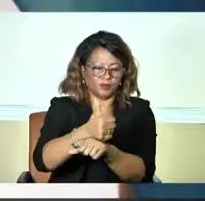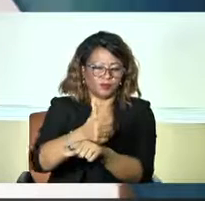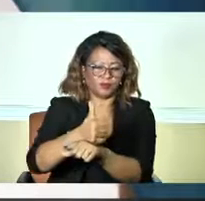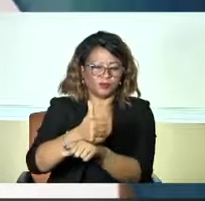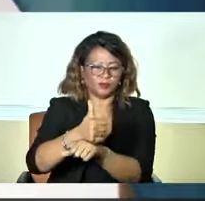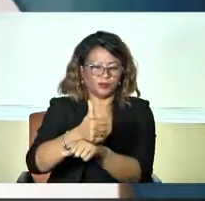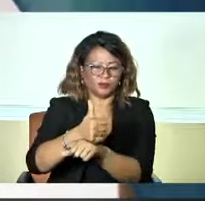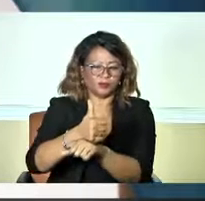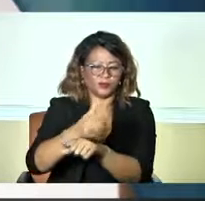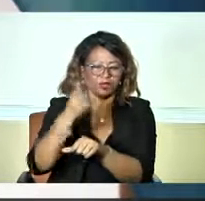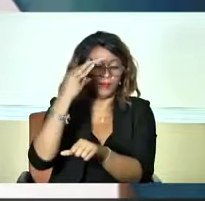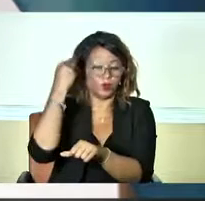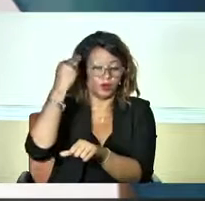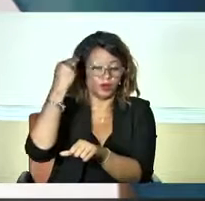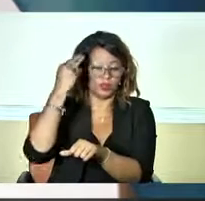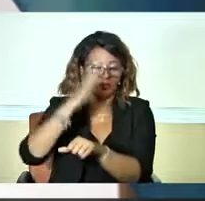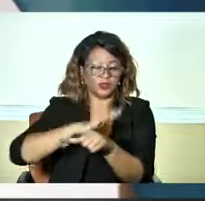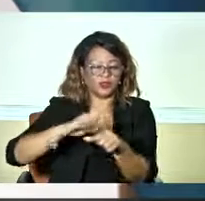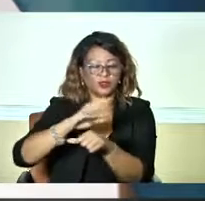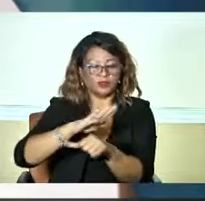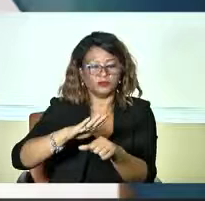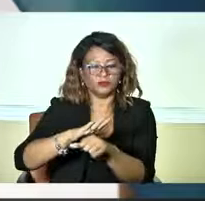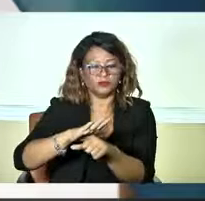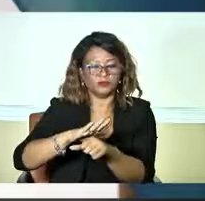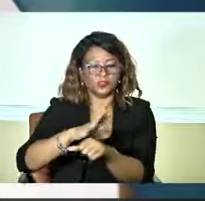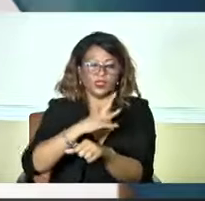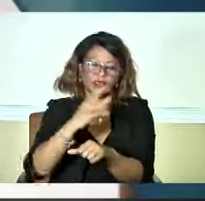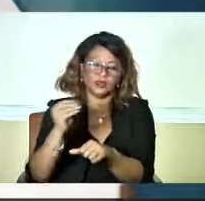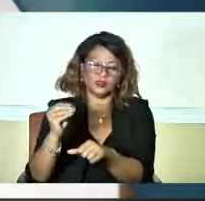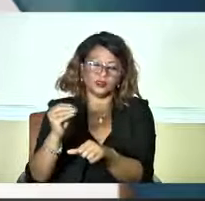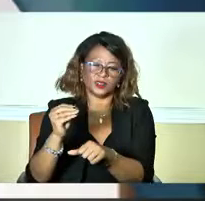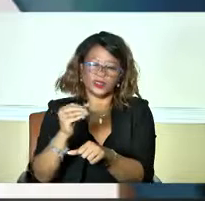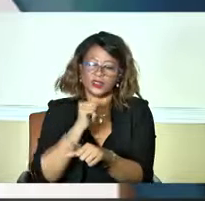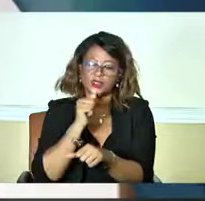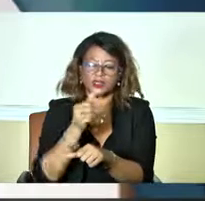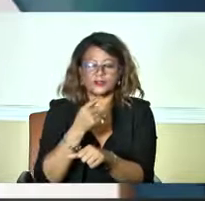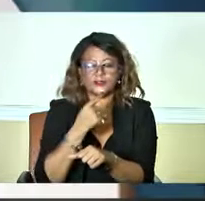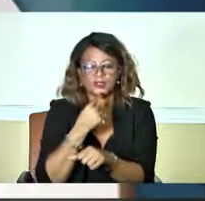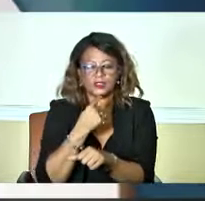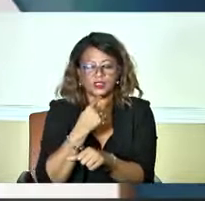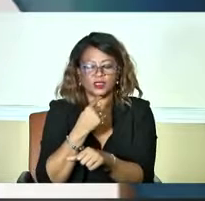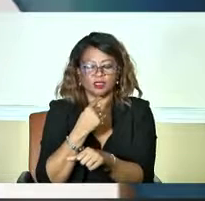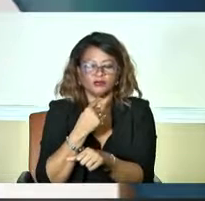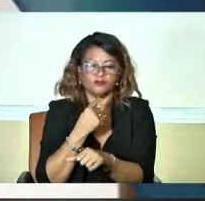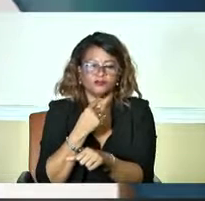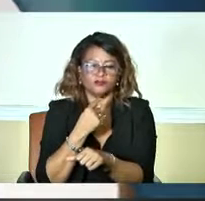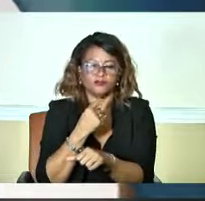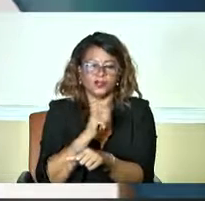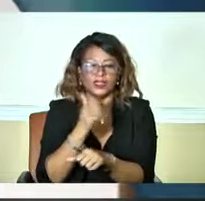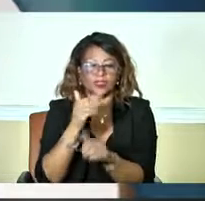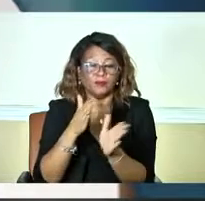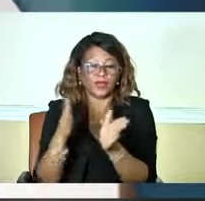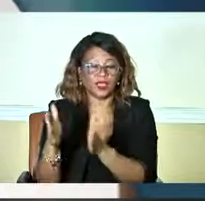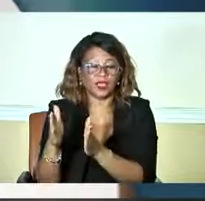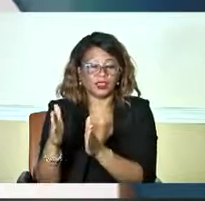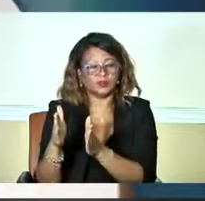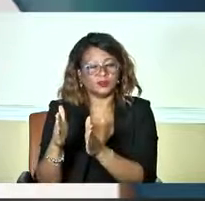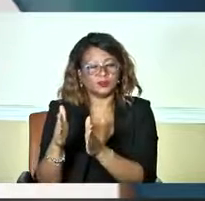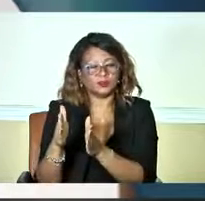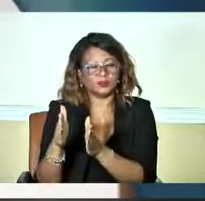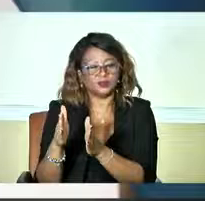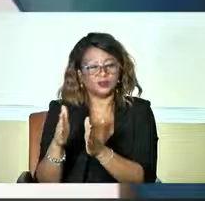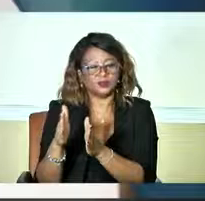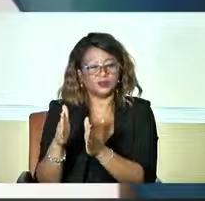was erected by the Grand Bahama Port Authority. And I could not tell you of any plans with respect